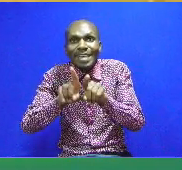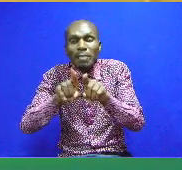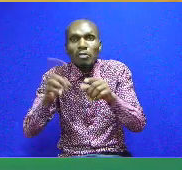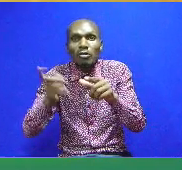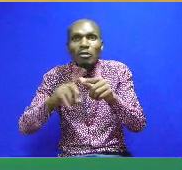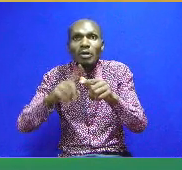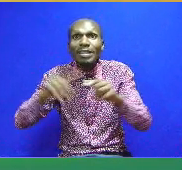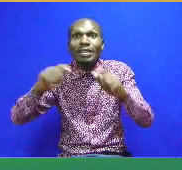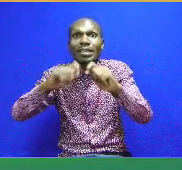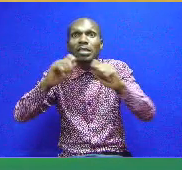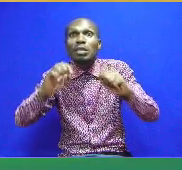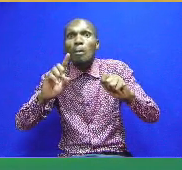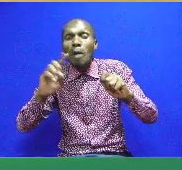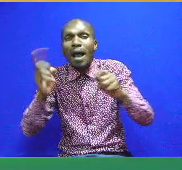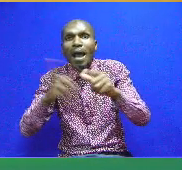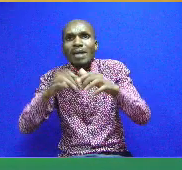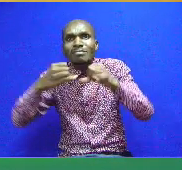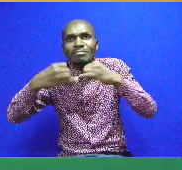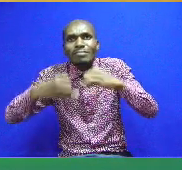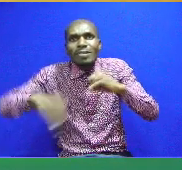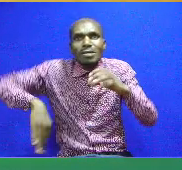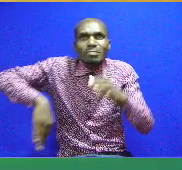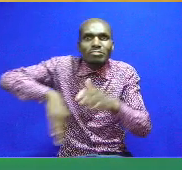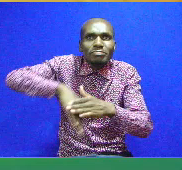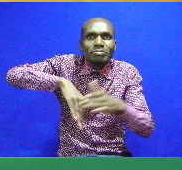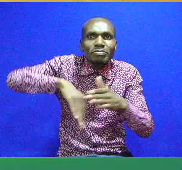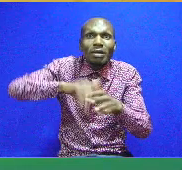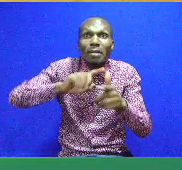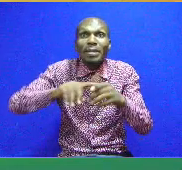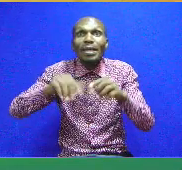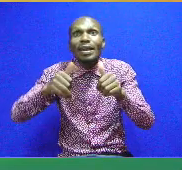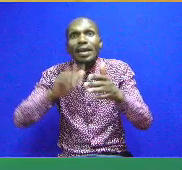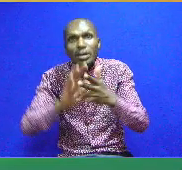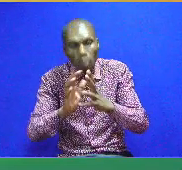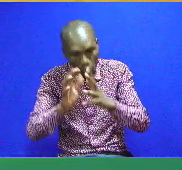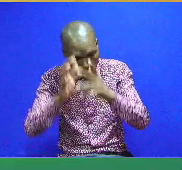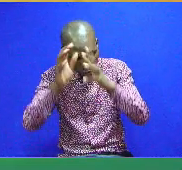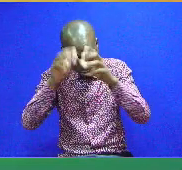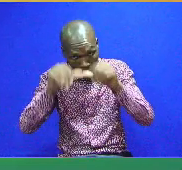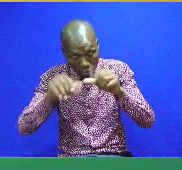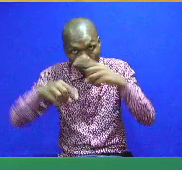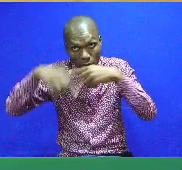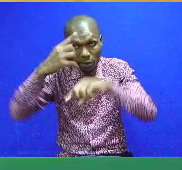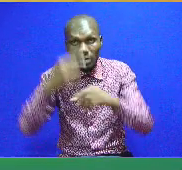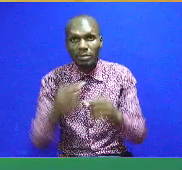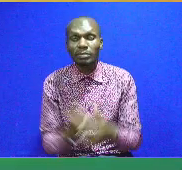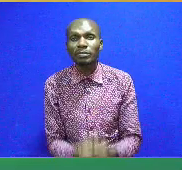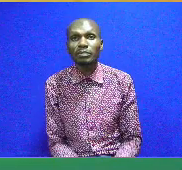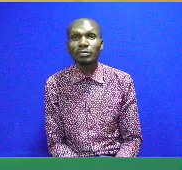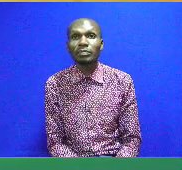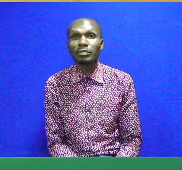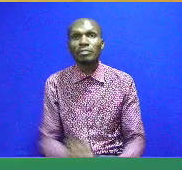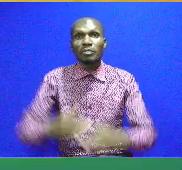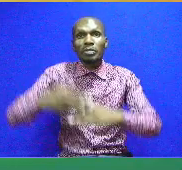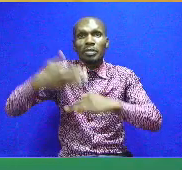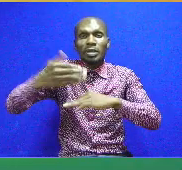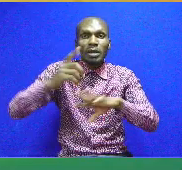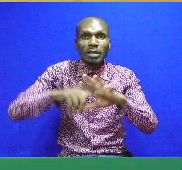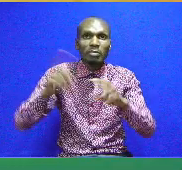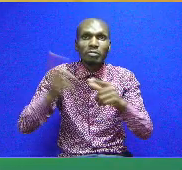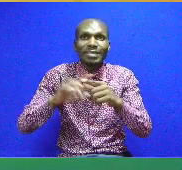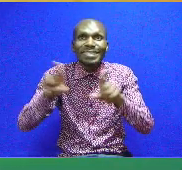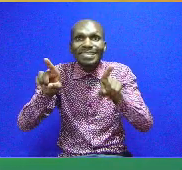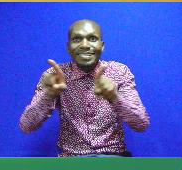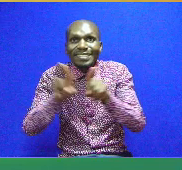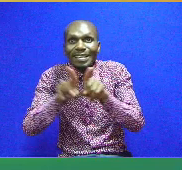by a slow game, you need to be able. But it's fine. Congratulations to them on the win. So, I'll now next time. So, the same